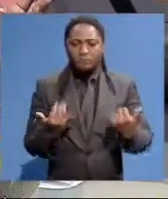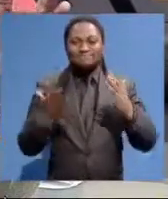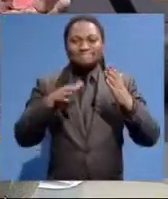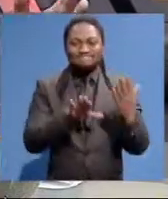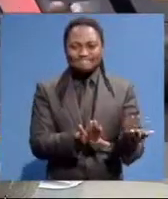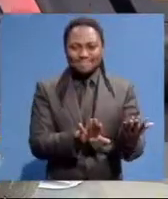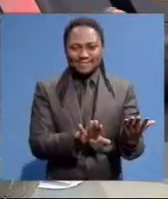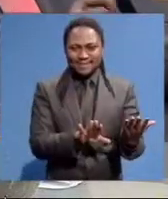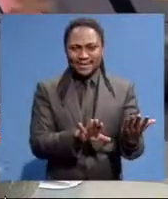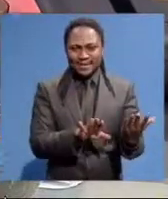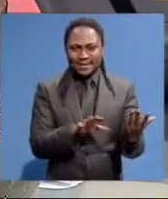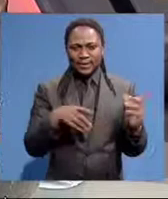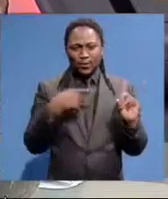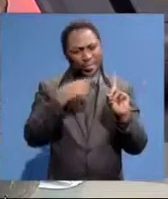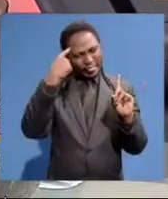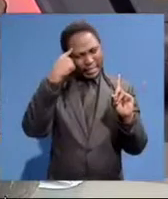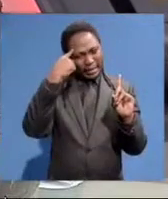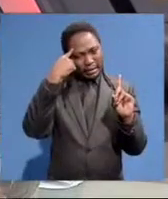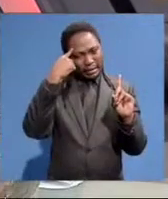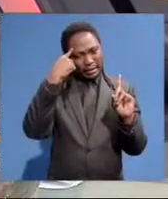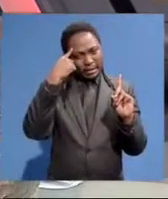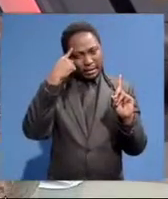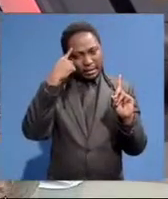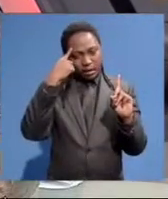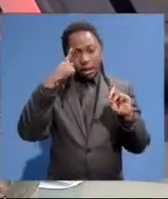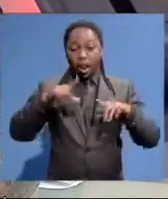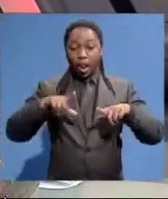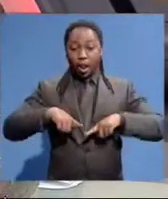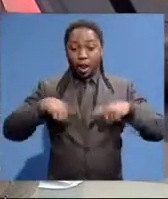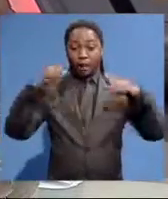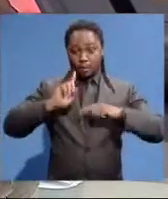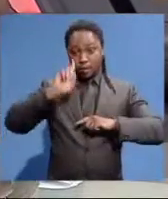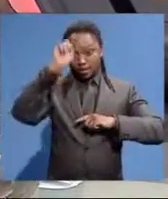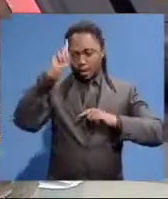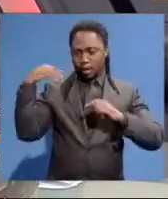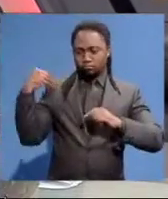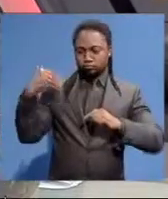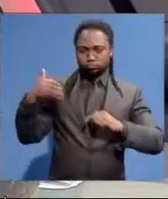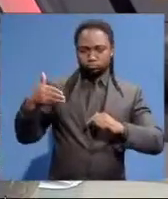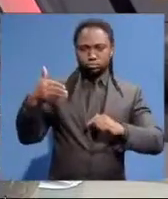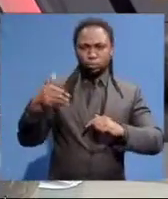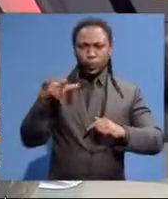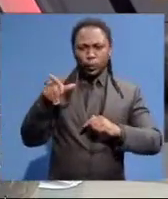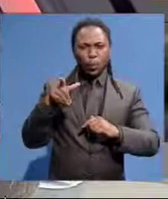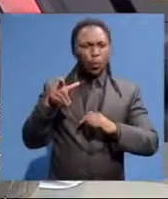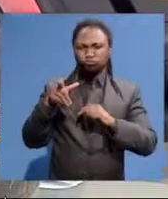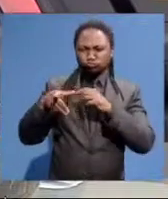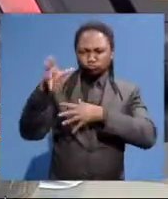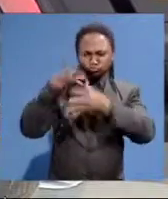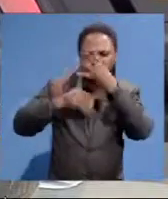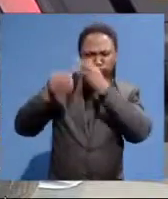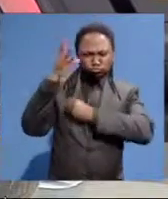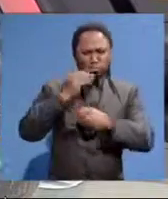do you believe you would have gained from his existence that you've absorbed into yourself, that you are now going